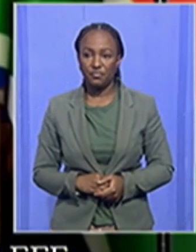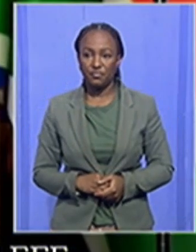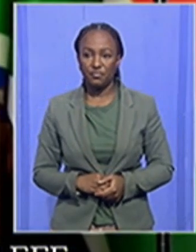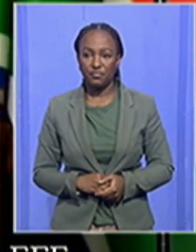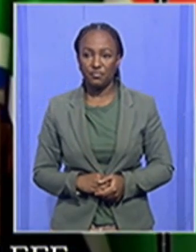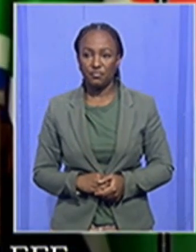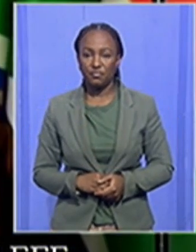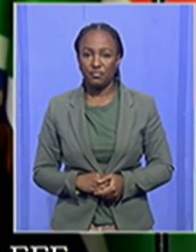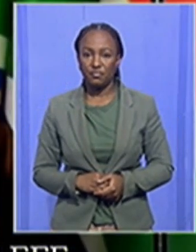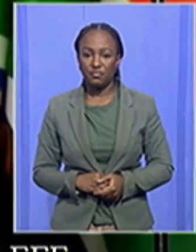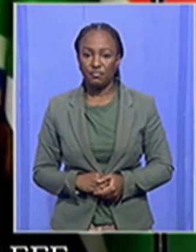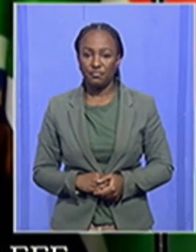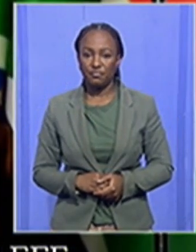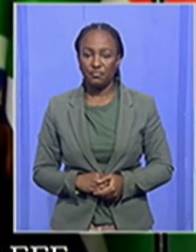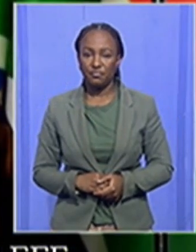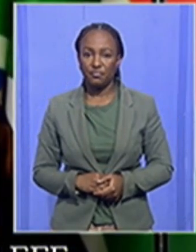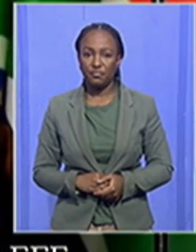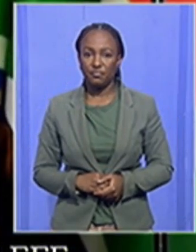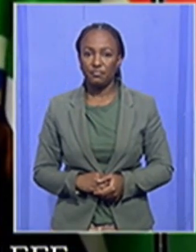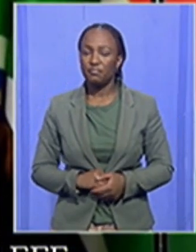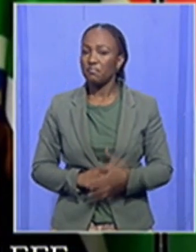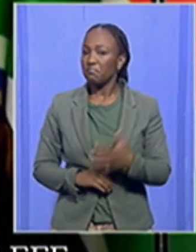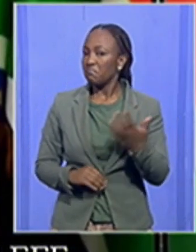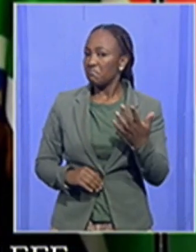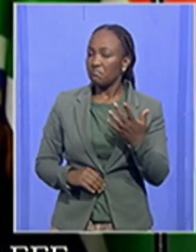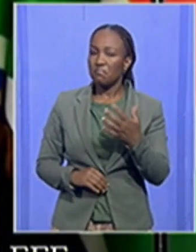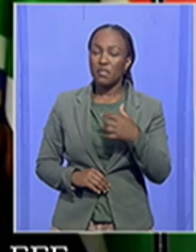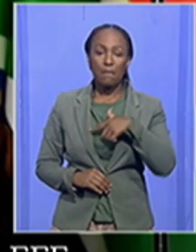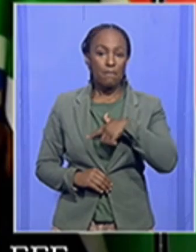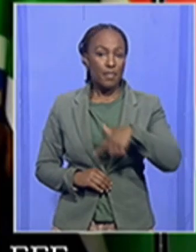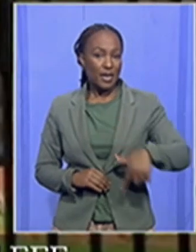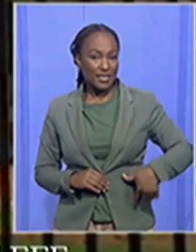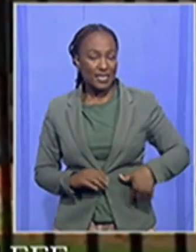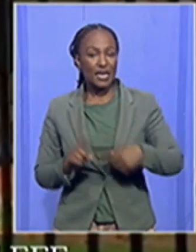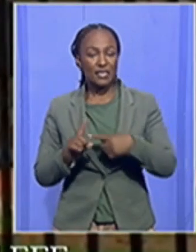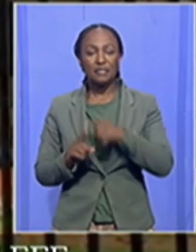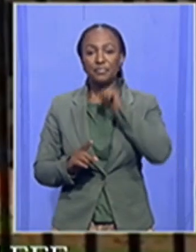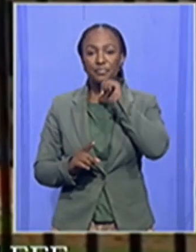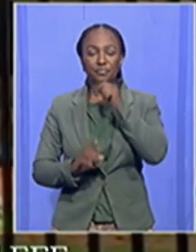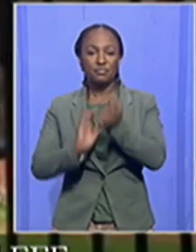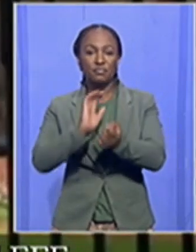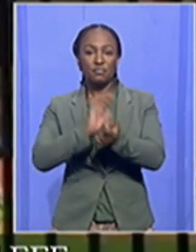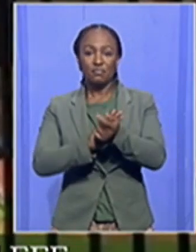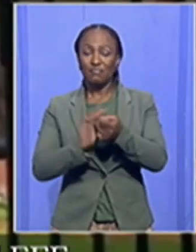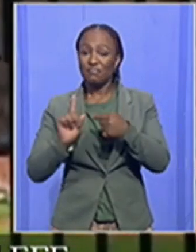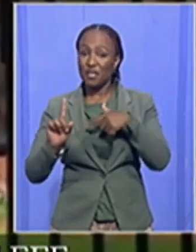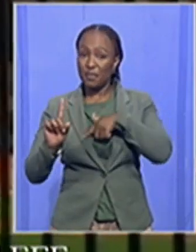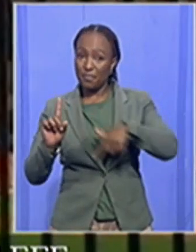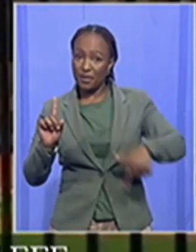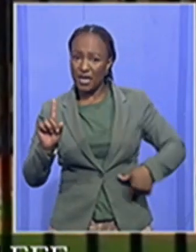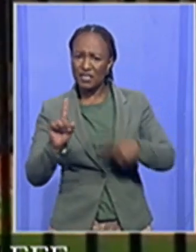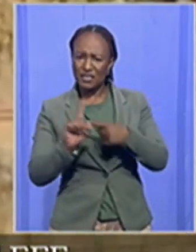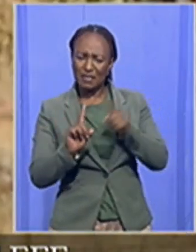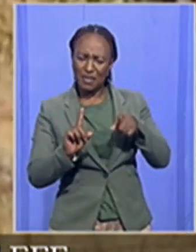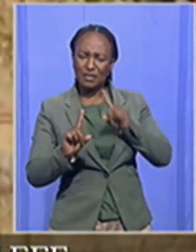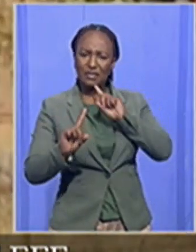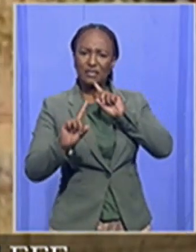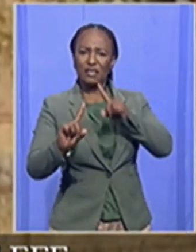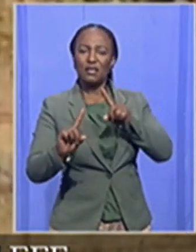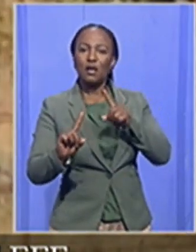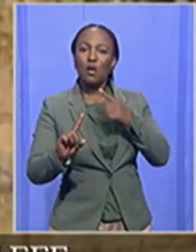Le go ka tlhaga eng kapa eng mopresidente o tla swana go arabela phoko ya phalaphala se ka go ya ka moetapele wa EFF